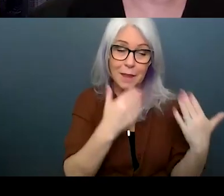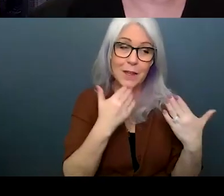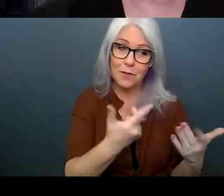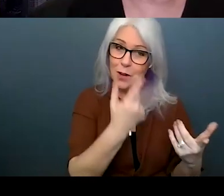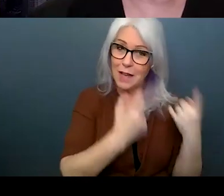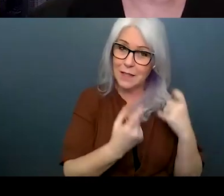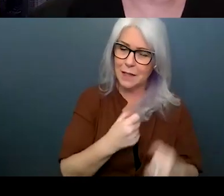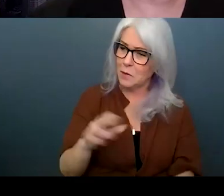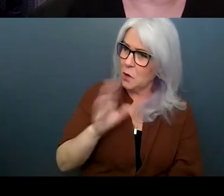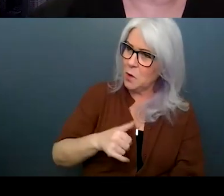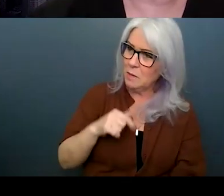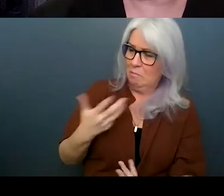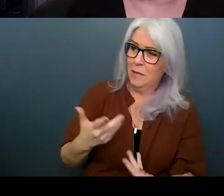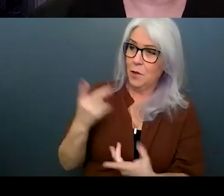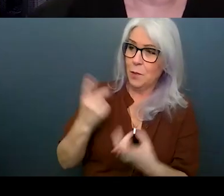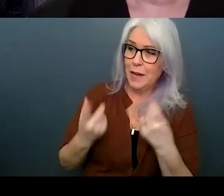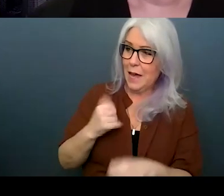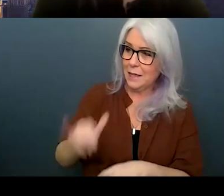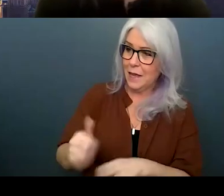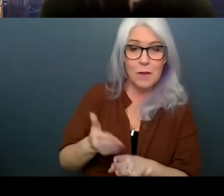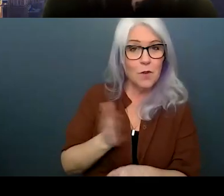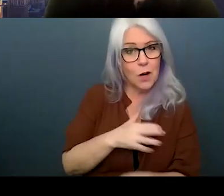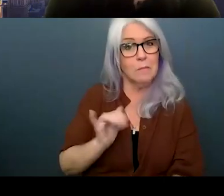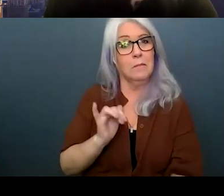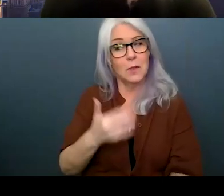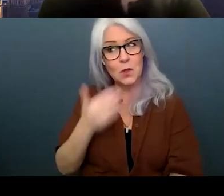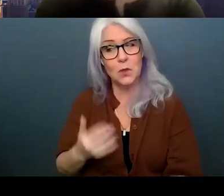think I've ever actually been asked that question before, and now I wish I had.